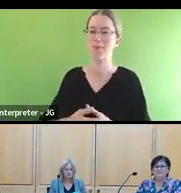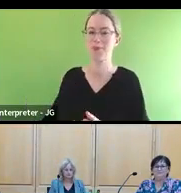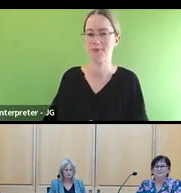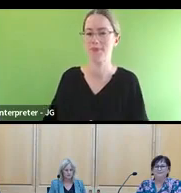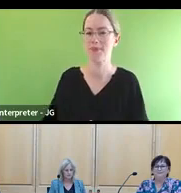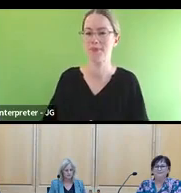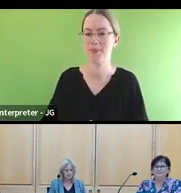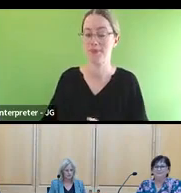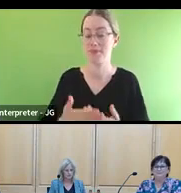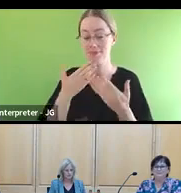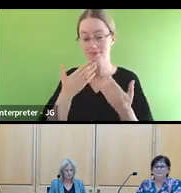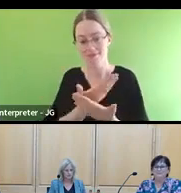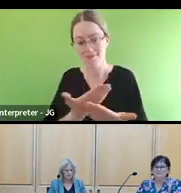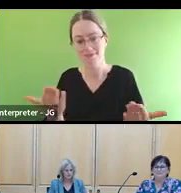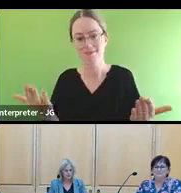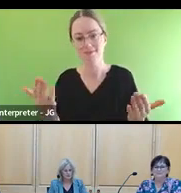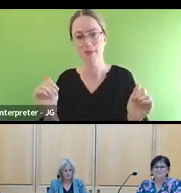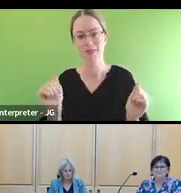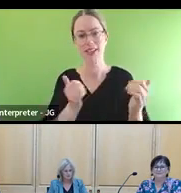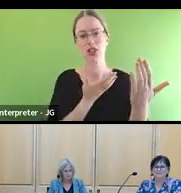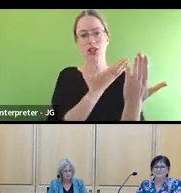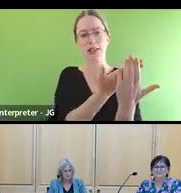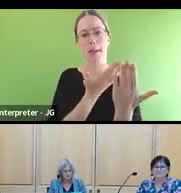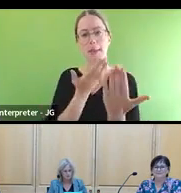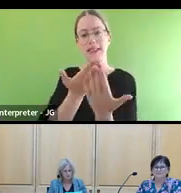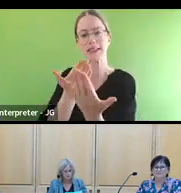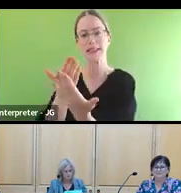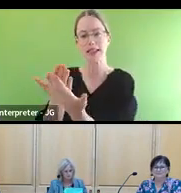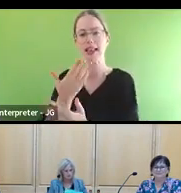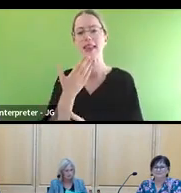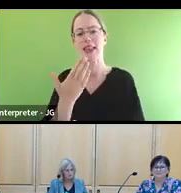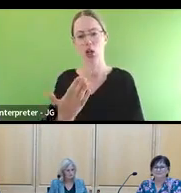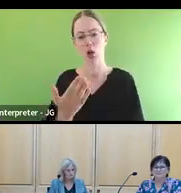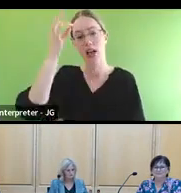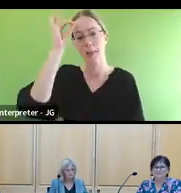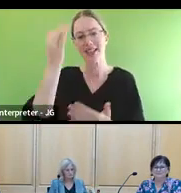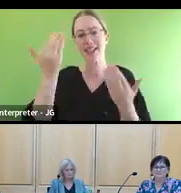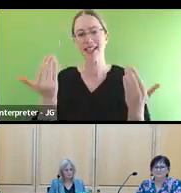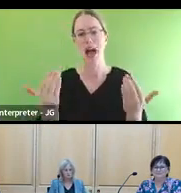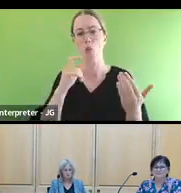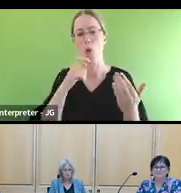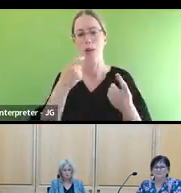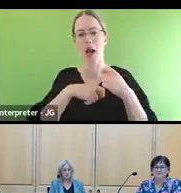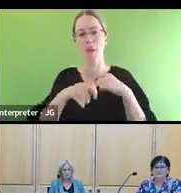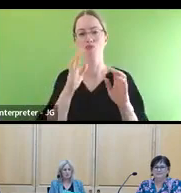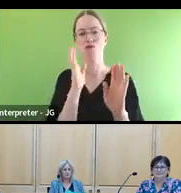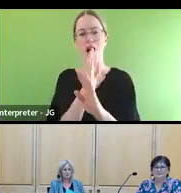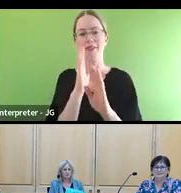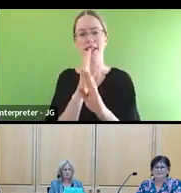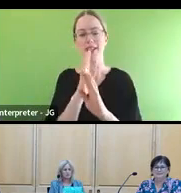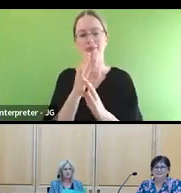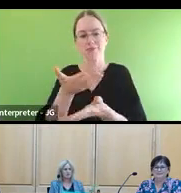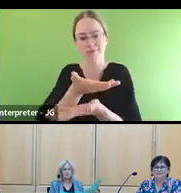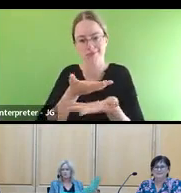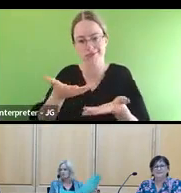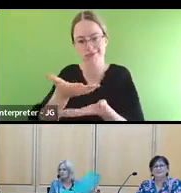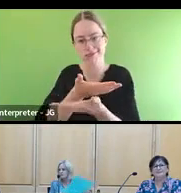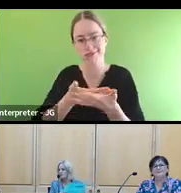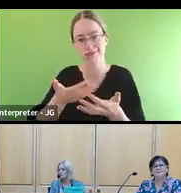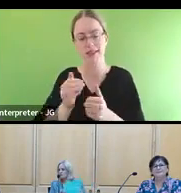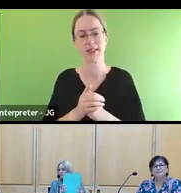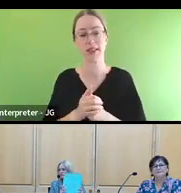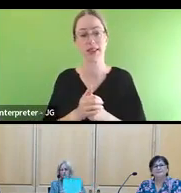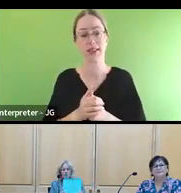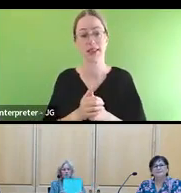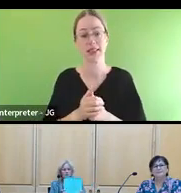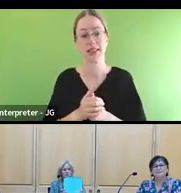I just want to thank everyone who have submitted. And the committee will now move into private session. And if everyone